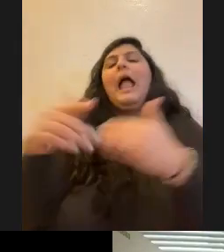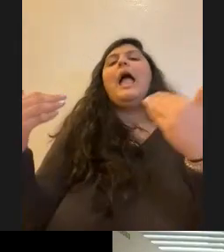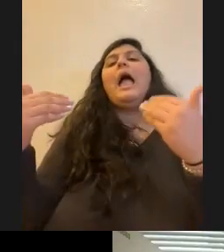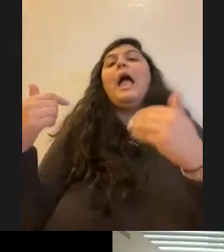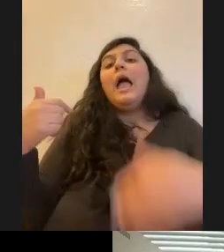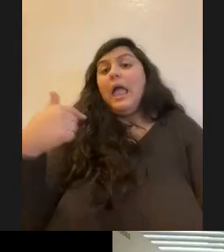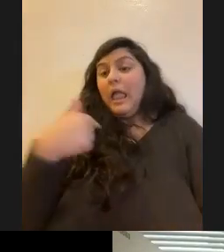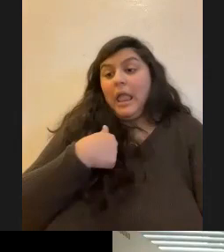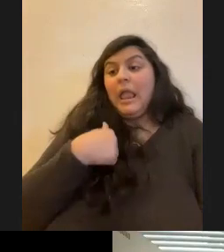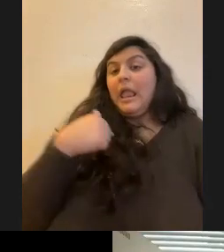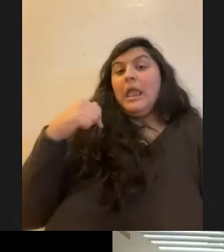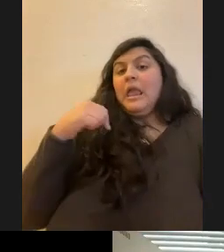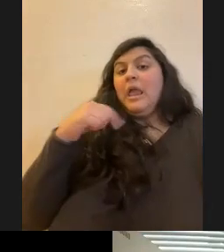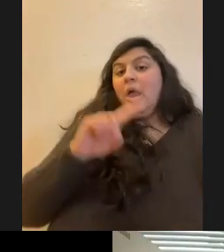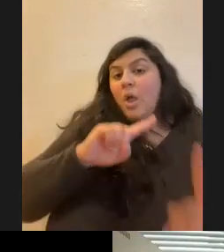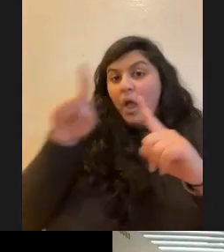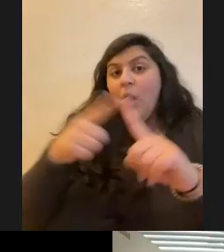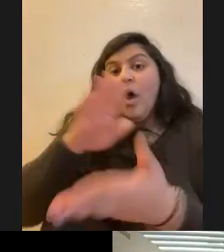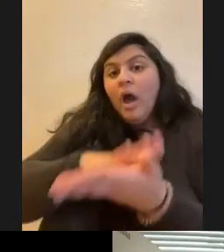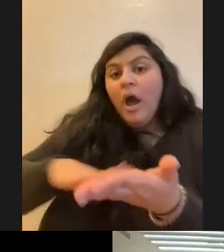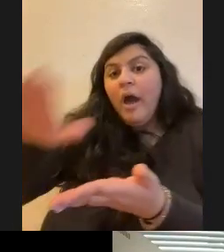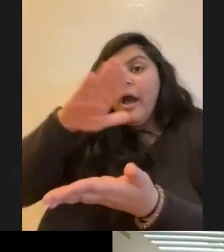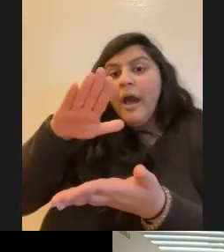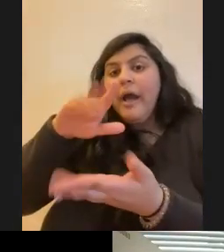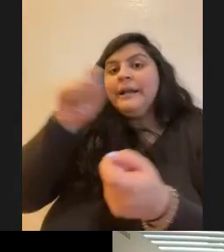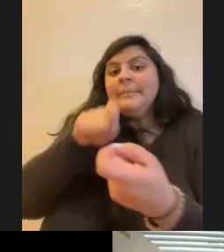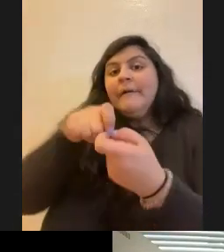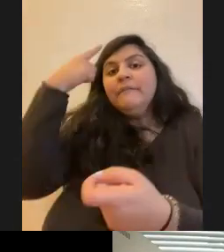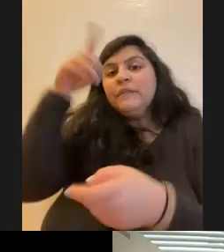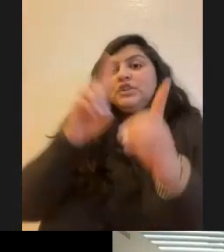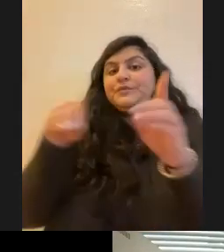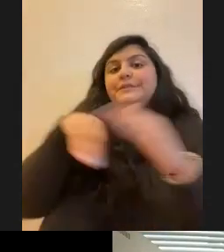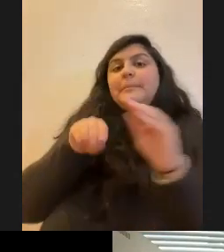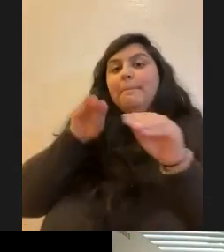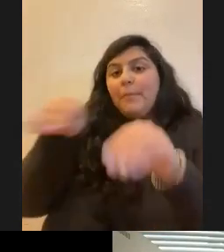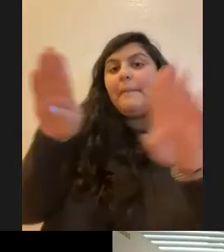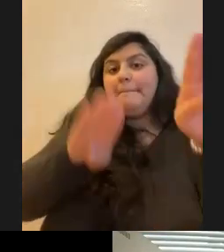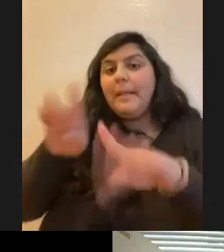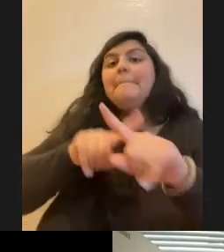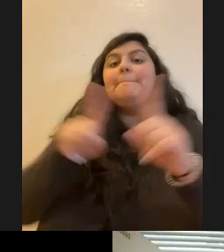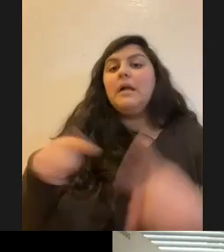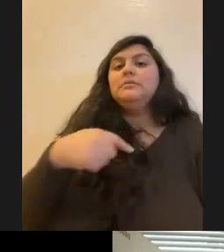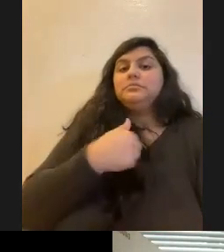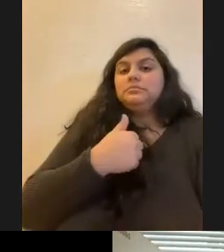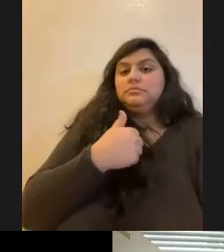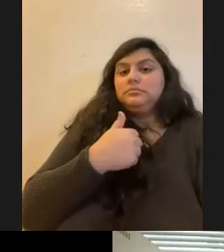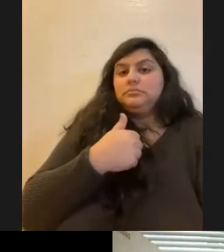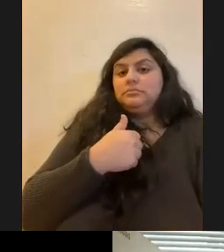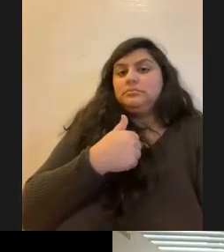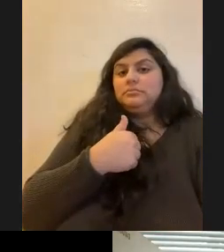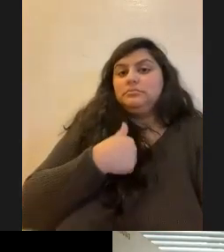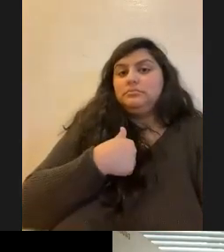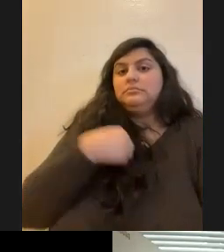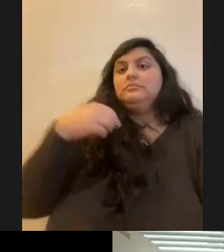I didn't go, I went to a college specifically for a degree in marine biology, but I don't, coming to grad